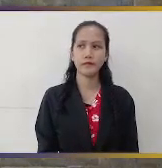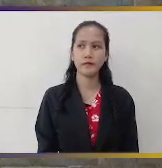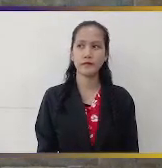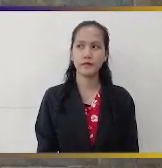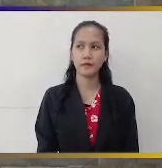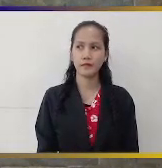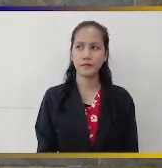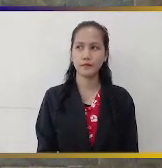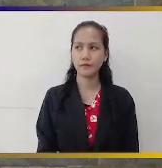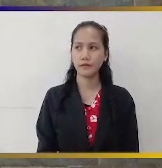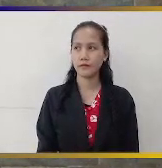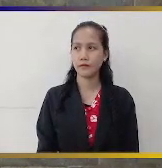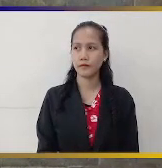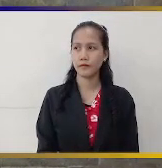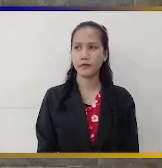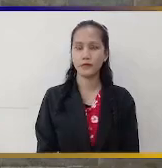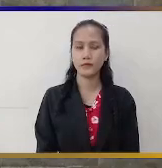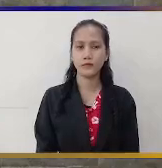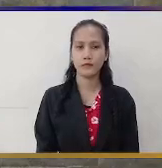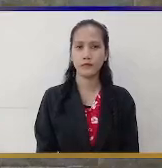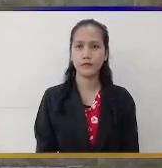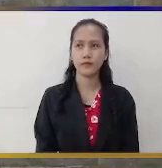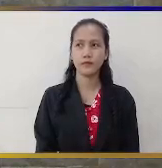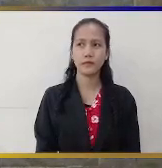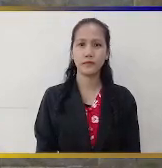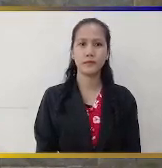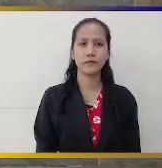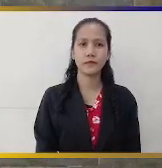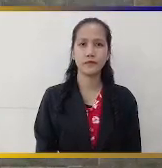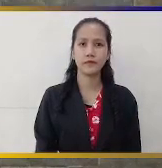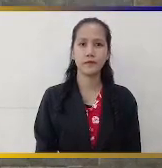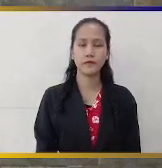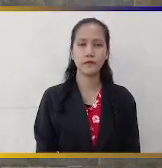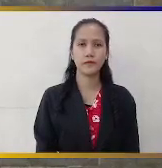Let's see. Oh, I think it's right here.